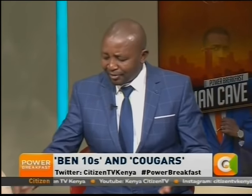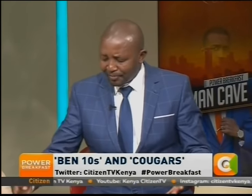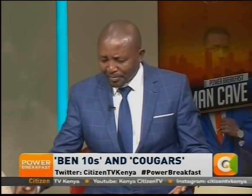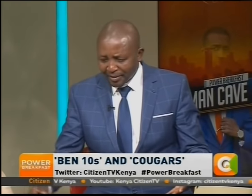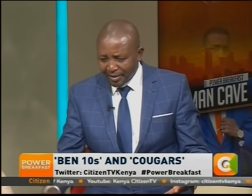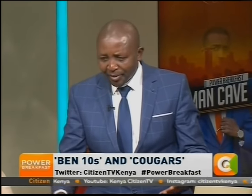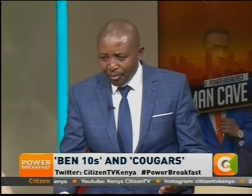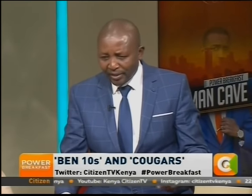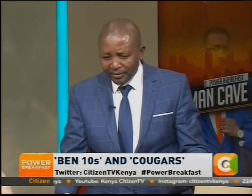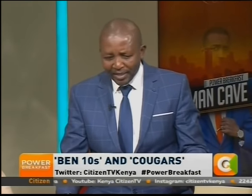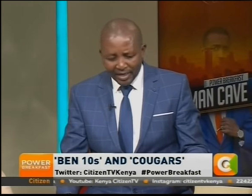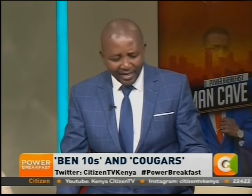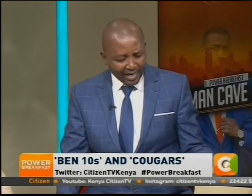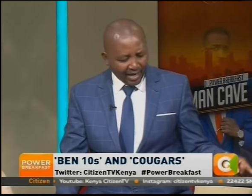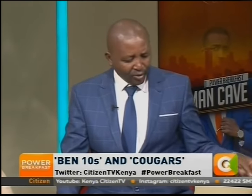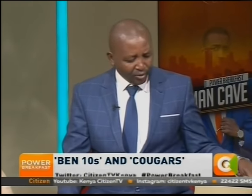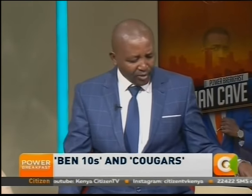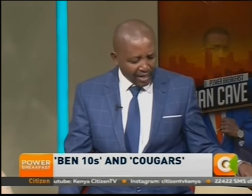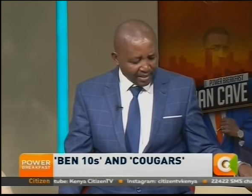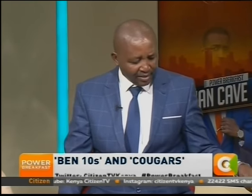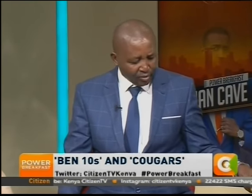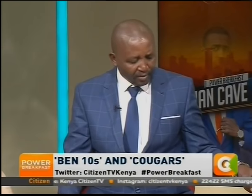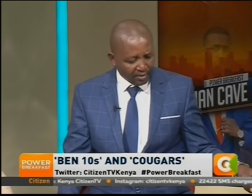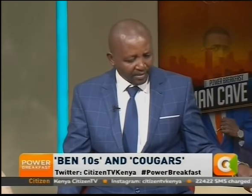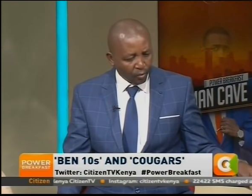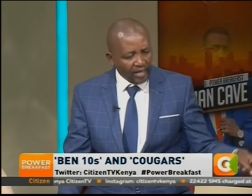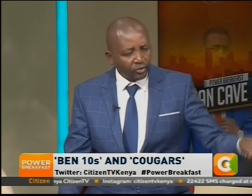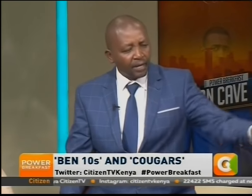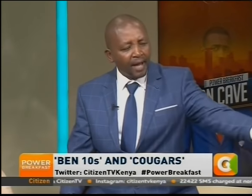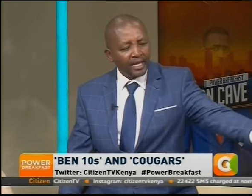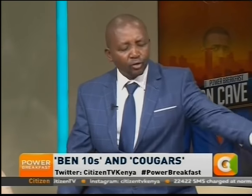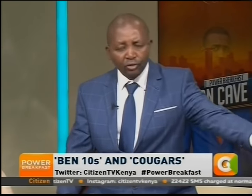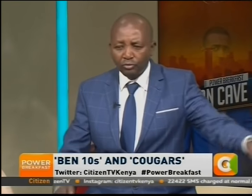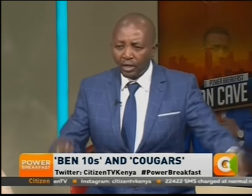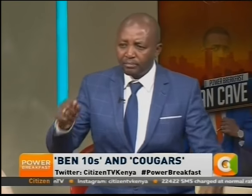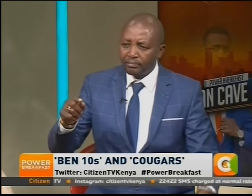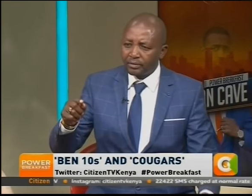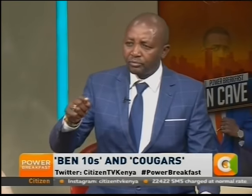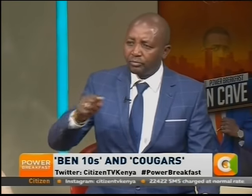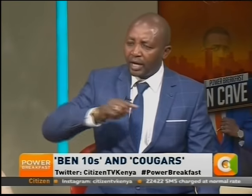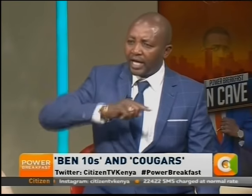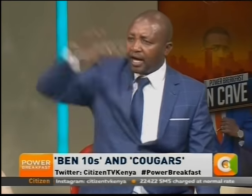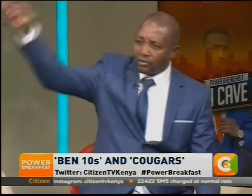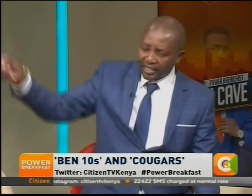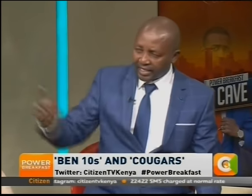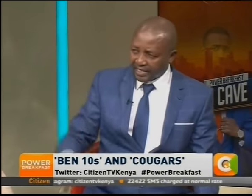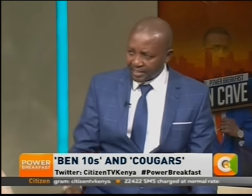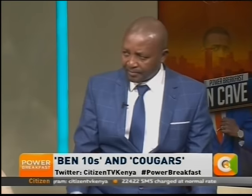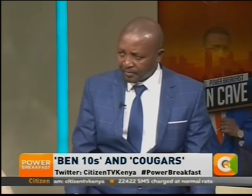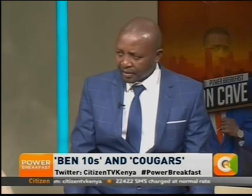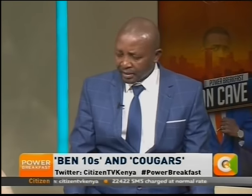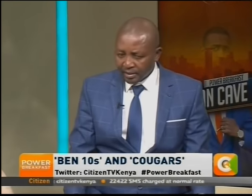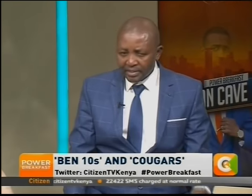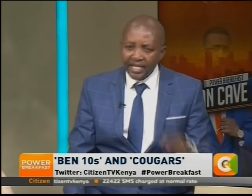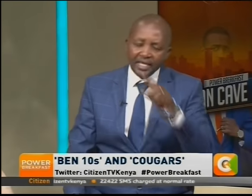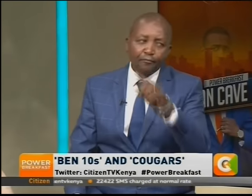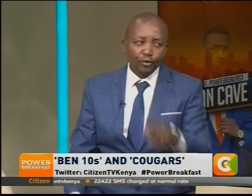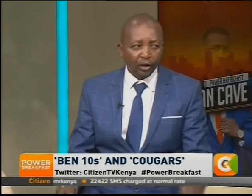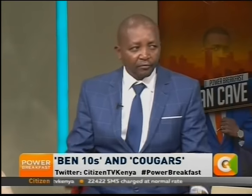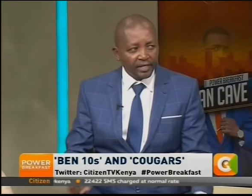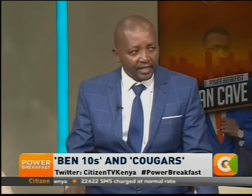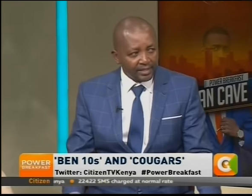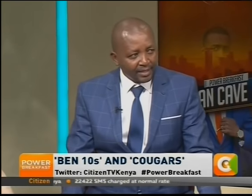now, why I'm not on her side so much, but why should a man go to outside the country, stay there